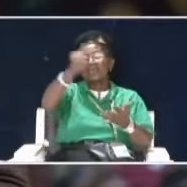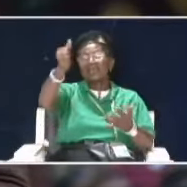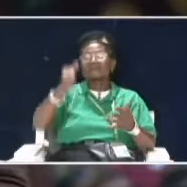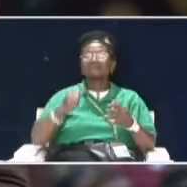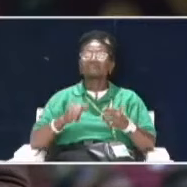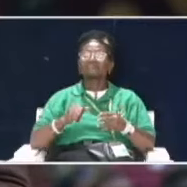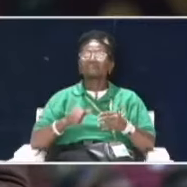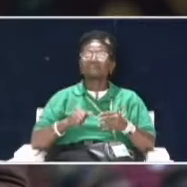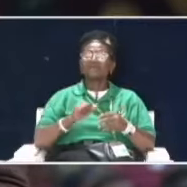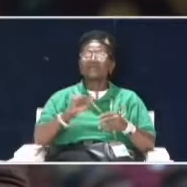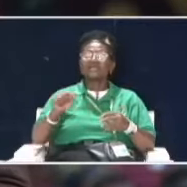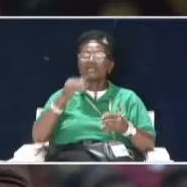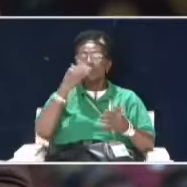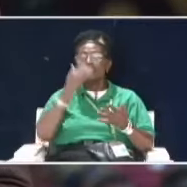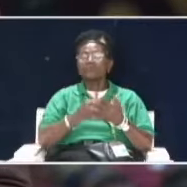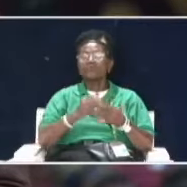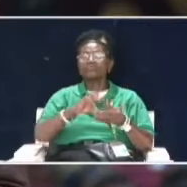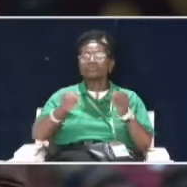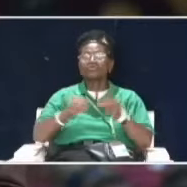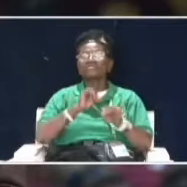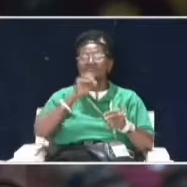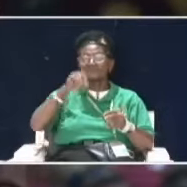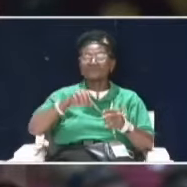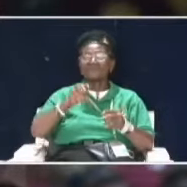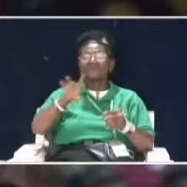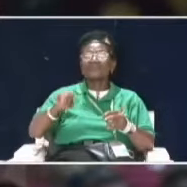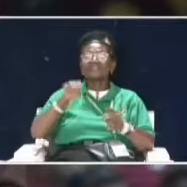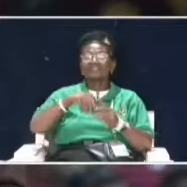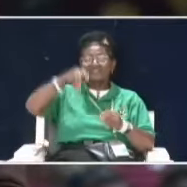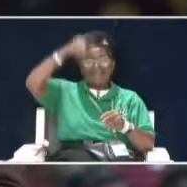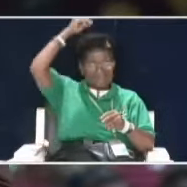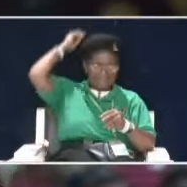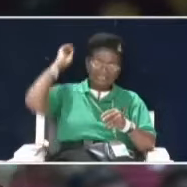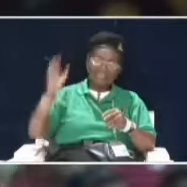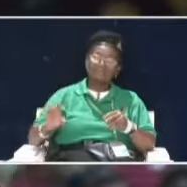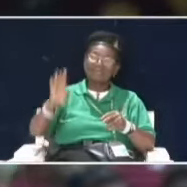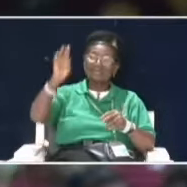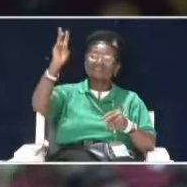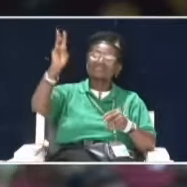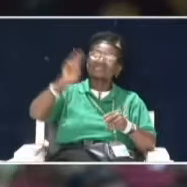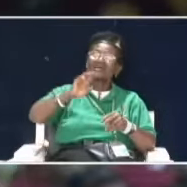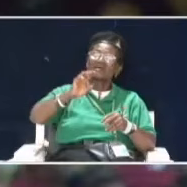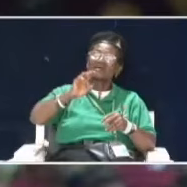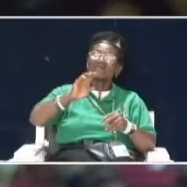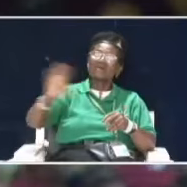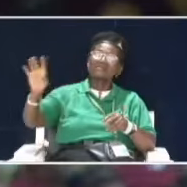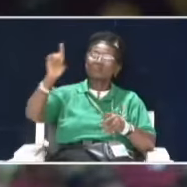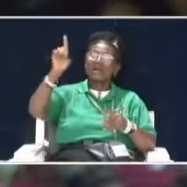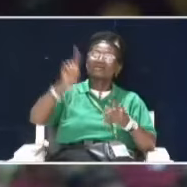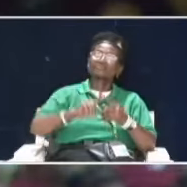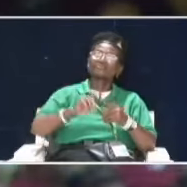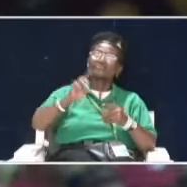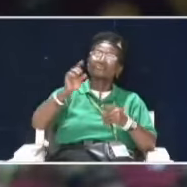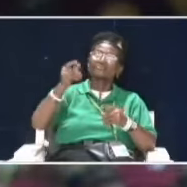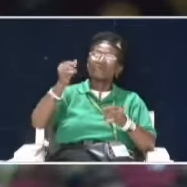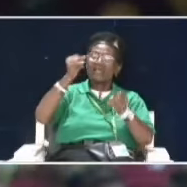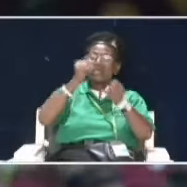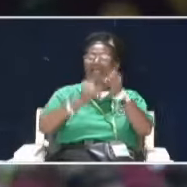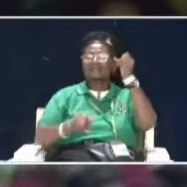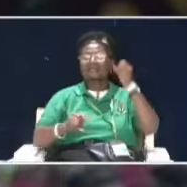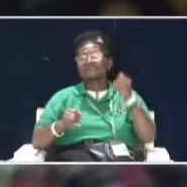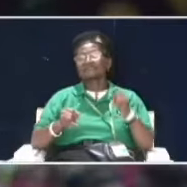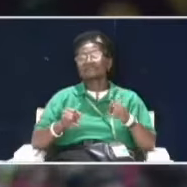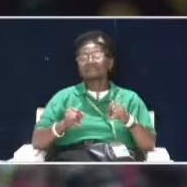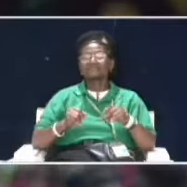A good story is found in Daniel chapter 6, from verse 1 to the end. Daniel 6, from verse 1 to the